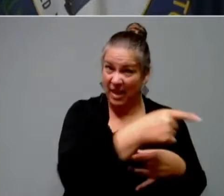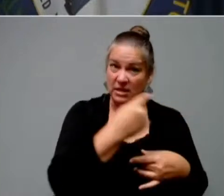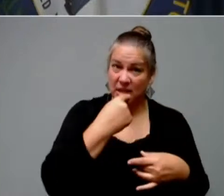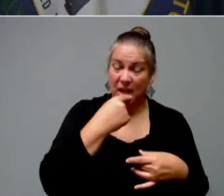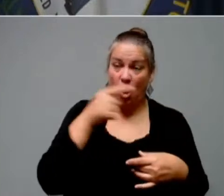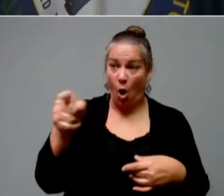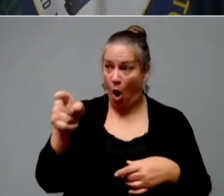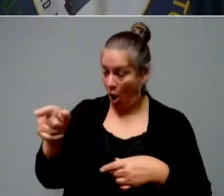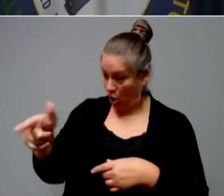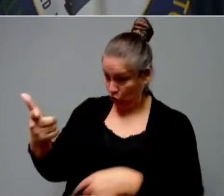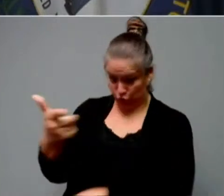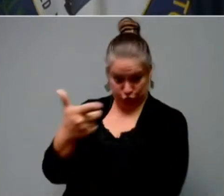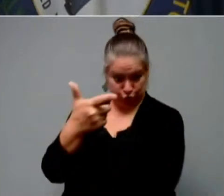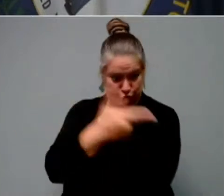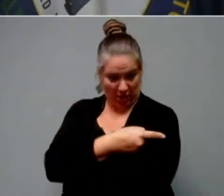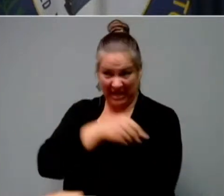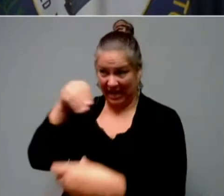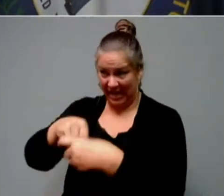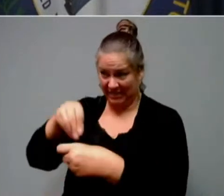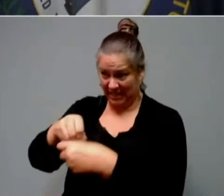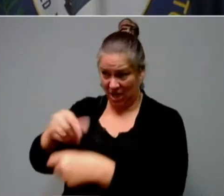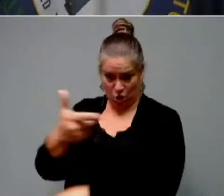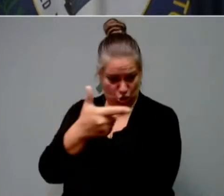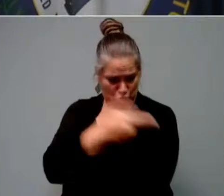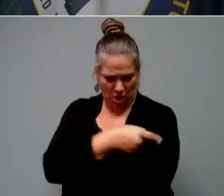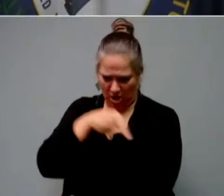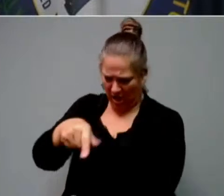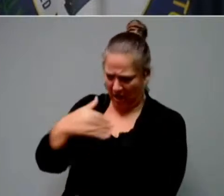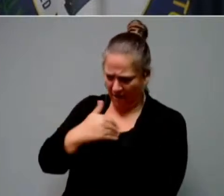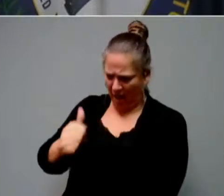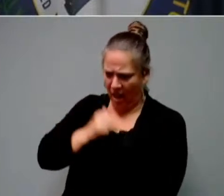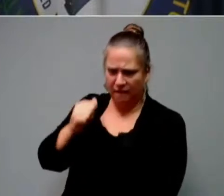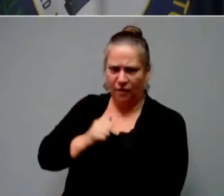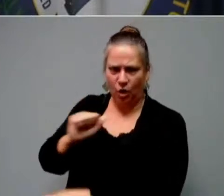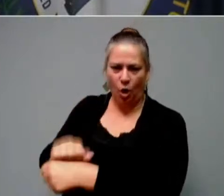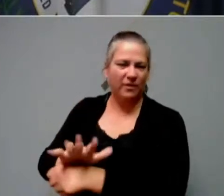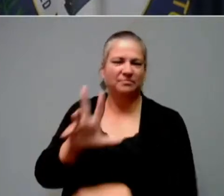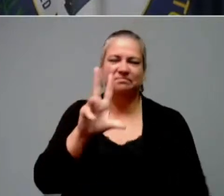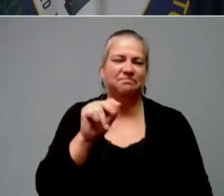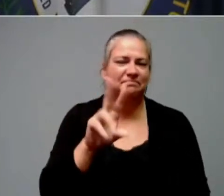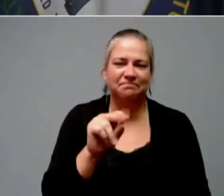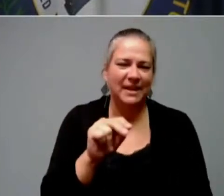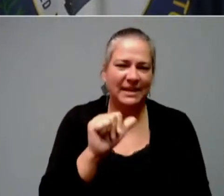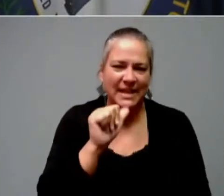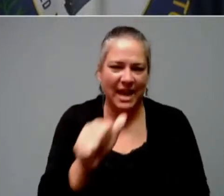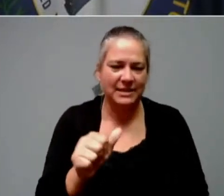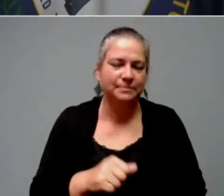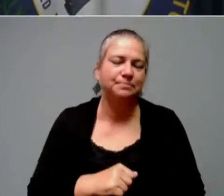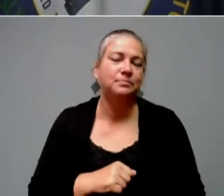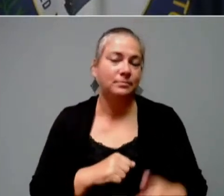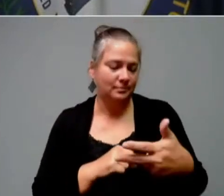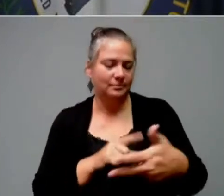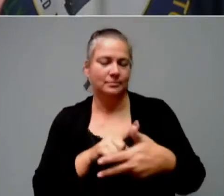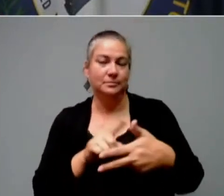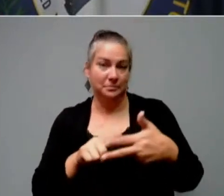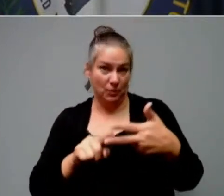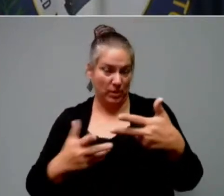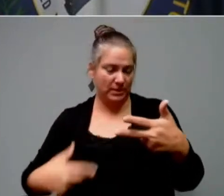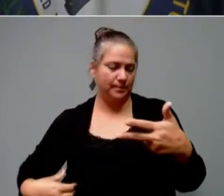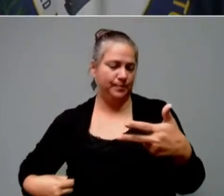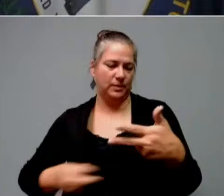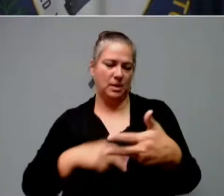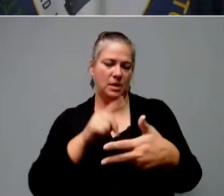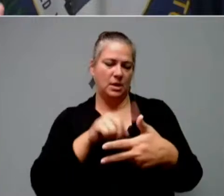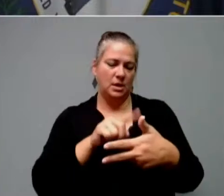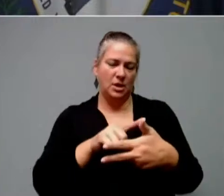get COVID-19 from the vaccines. But the 3 others that he's going to go through are, number 1, that this vaccine, we don't know enough